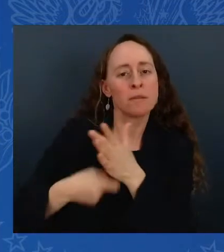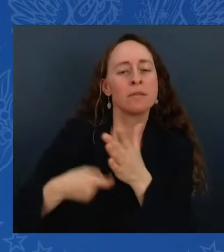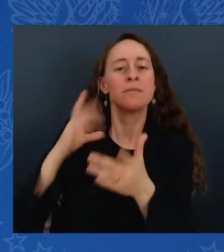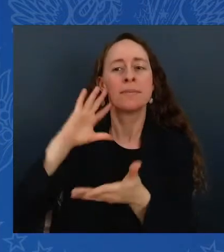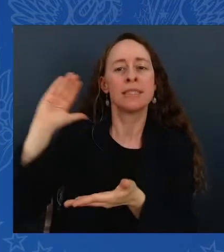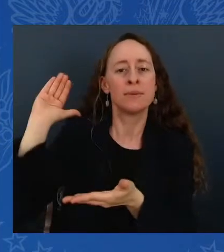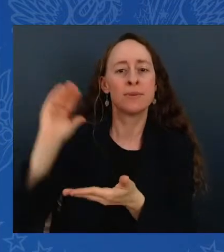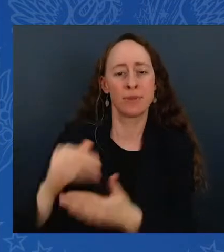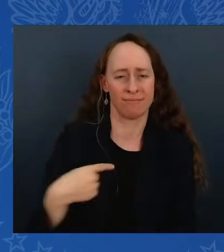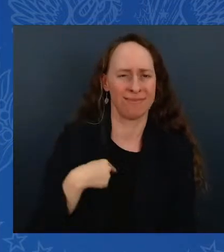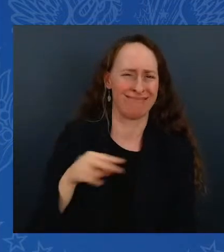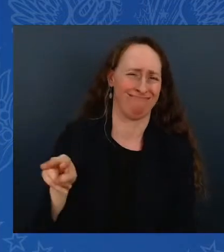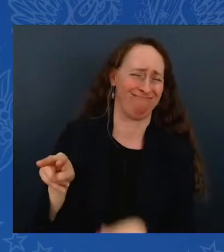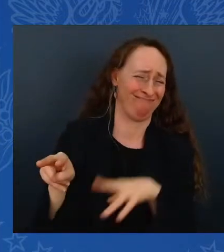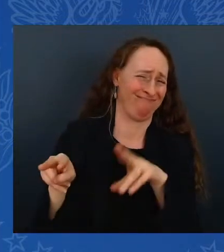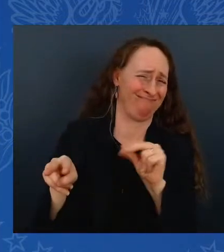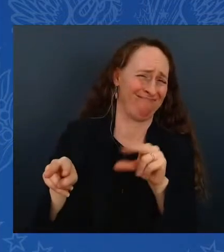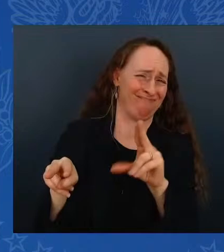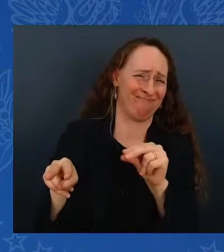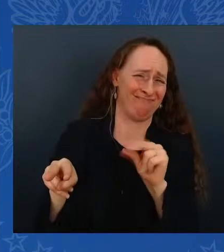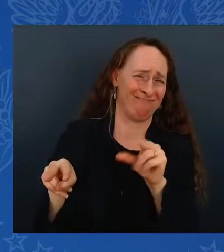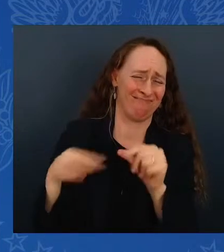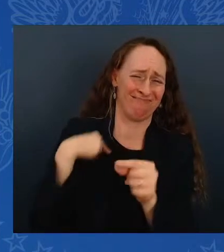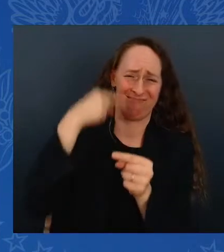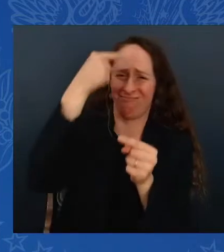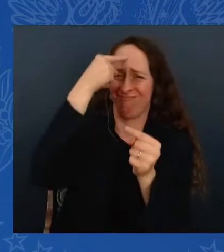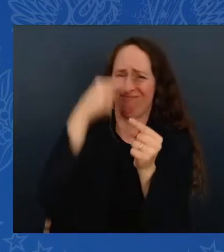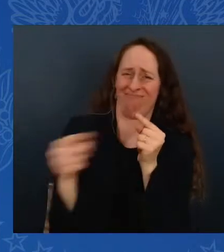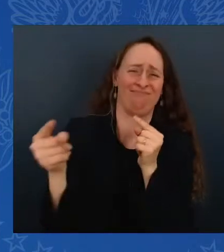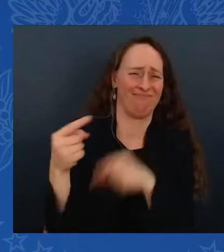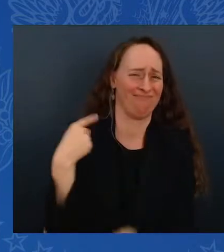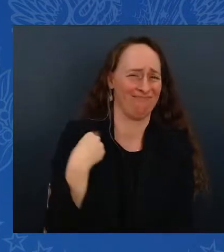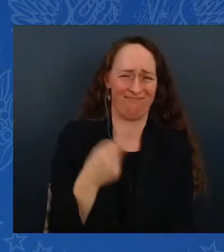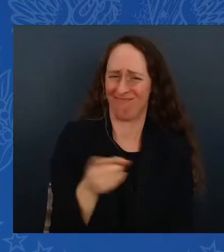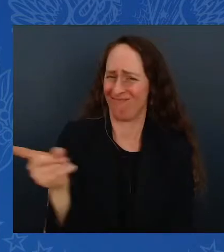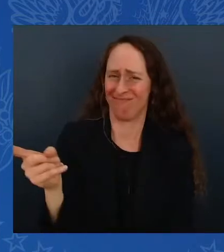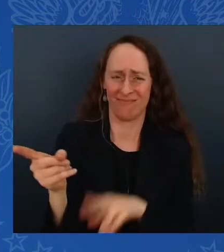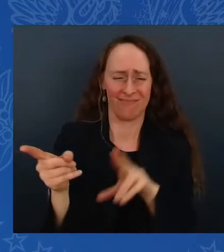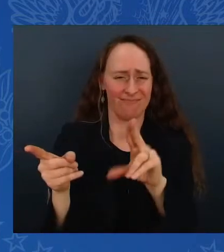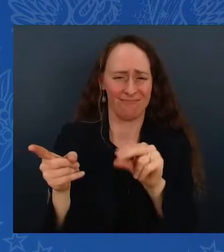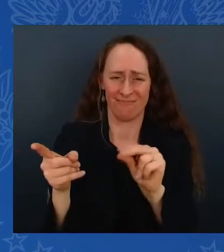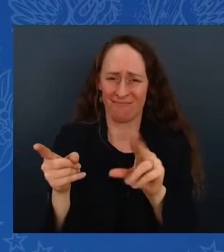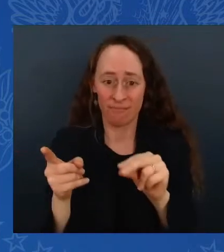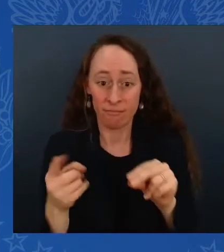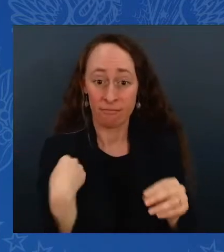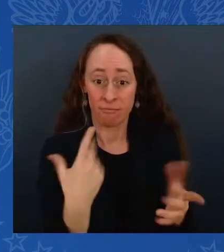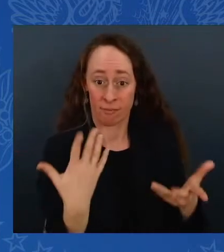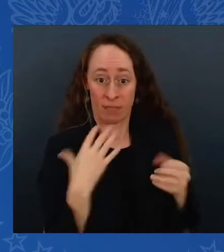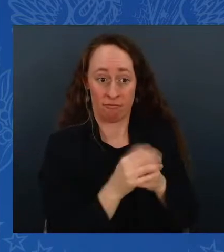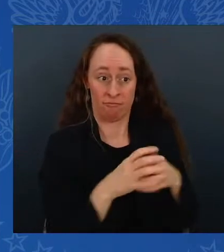Well, instead, our economy grew by more than 3% last year, and inflation came way down.